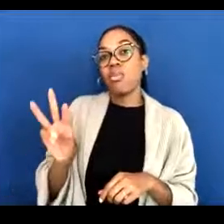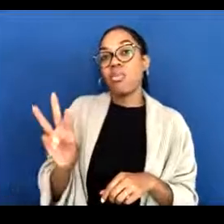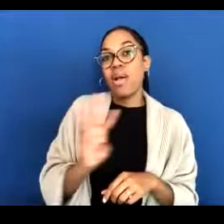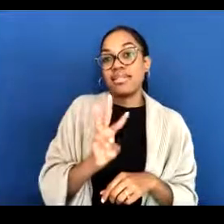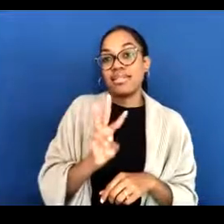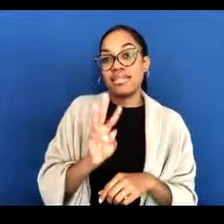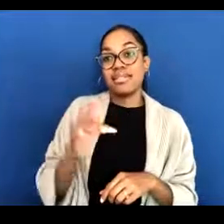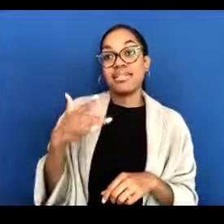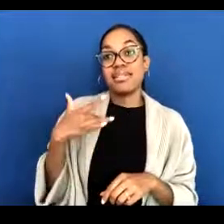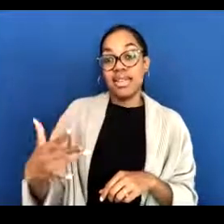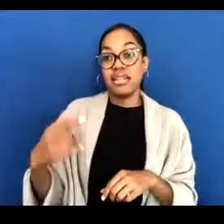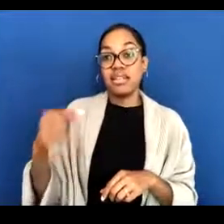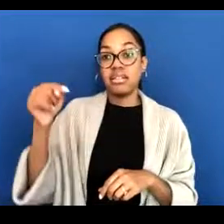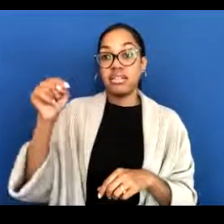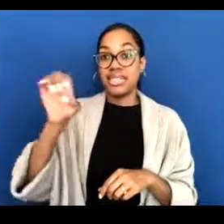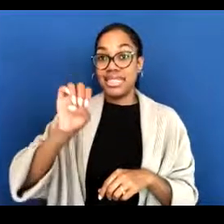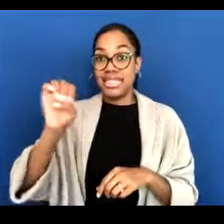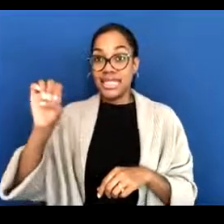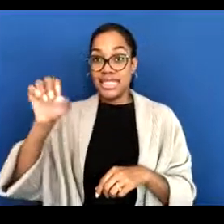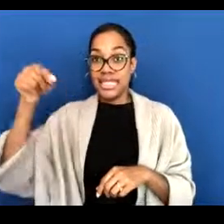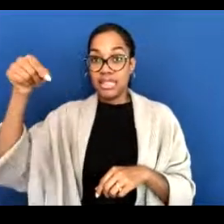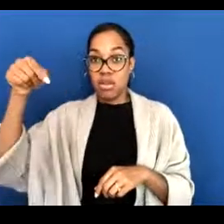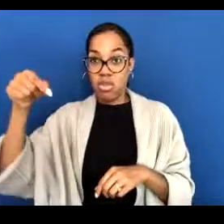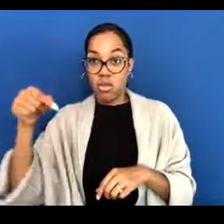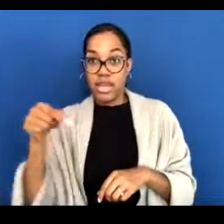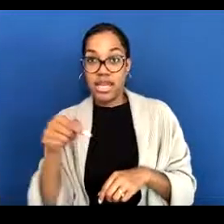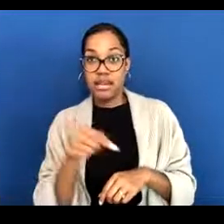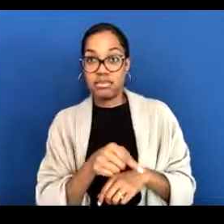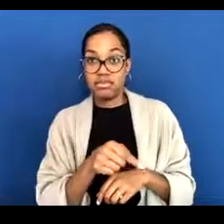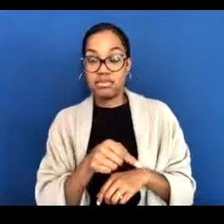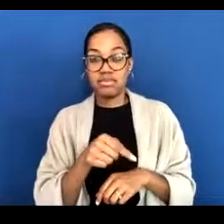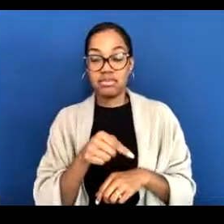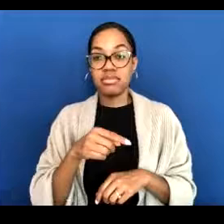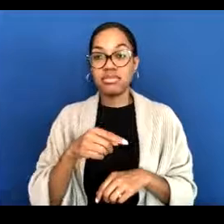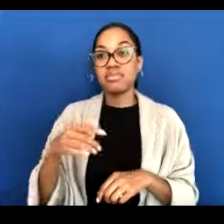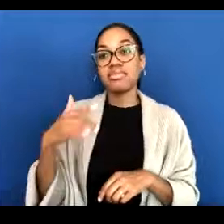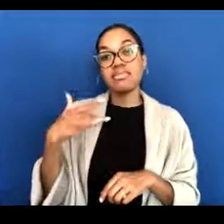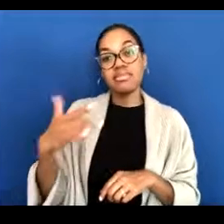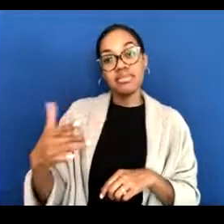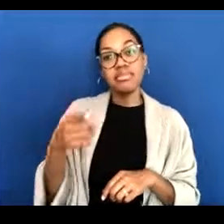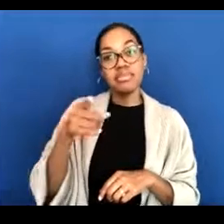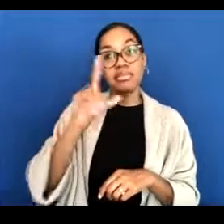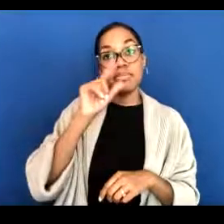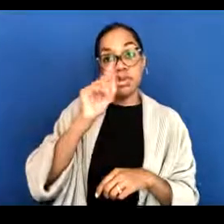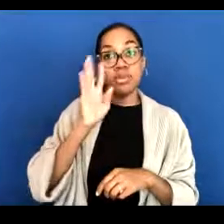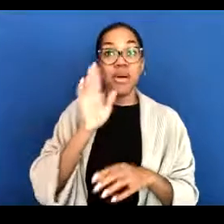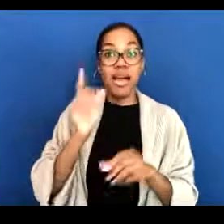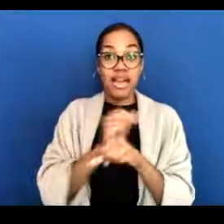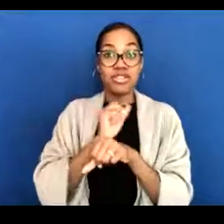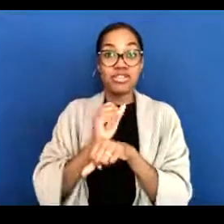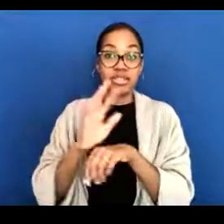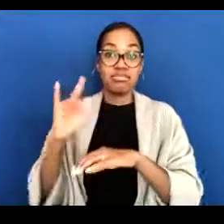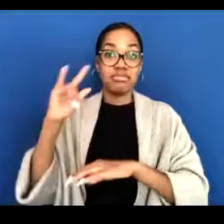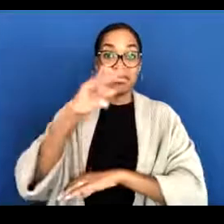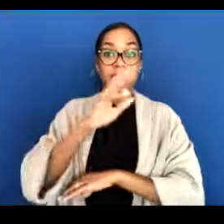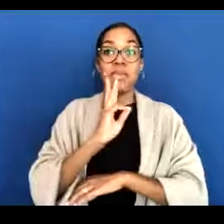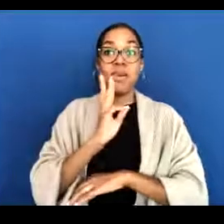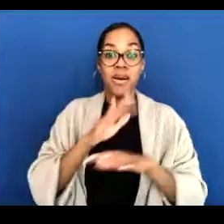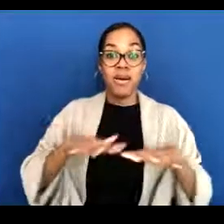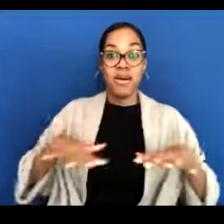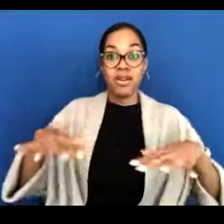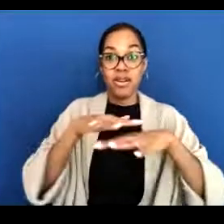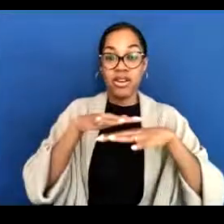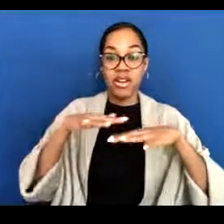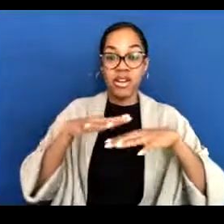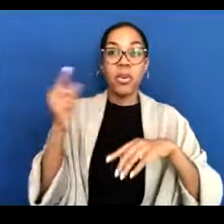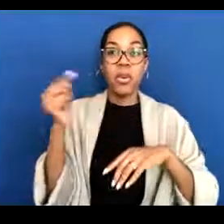coastline down from the east coast of the United States all the way down. Some of these birds will actually cross the open waters of the Gulf of Mexico on their way to Central America and